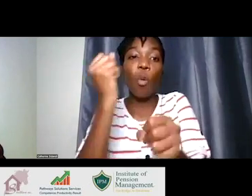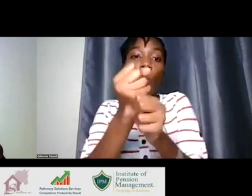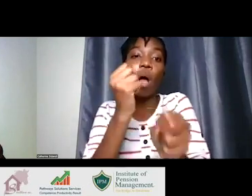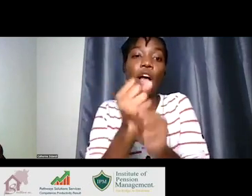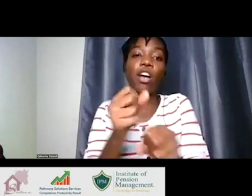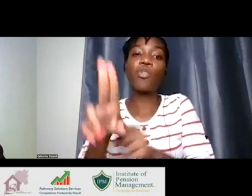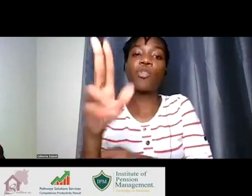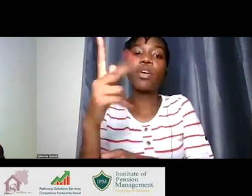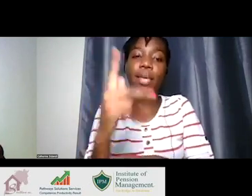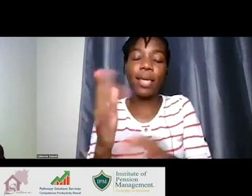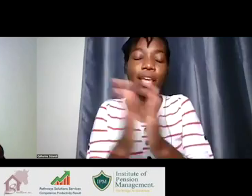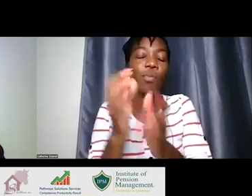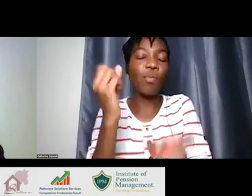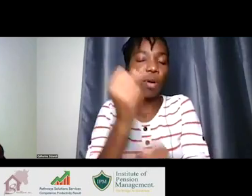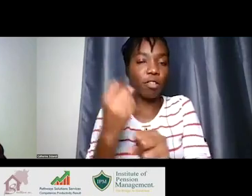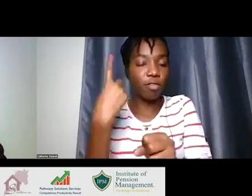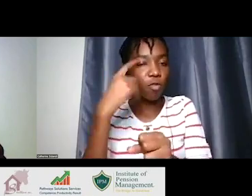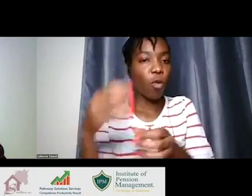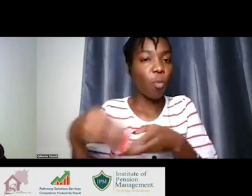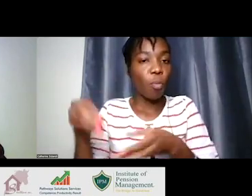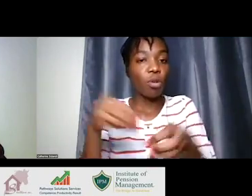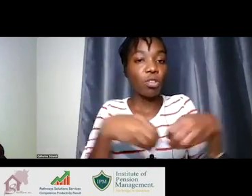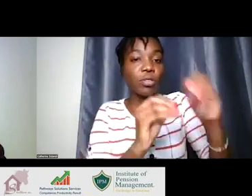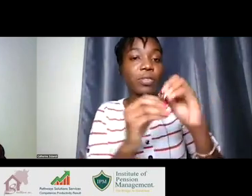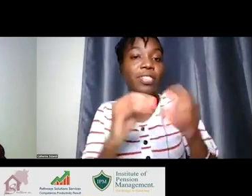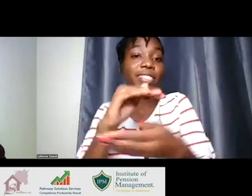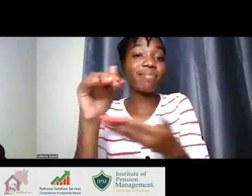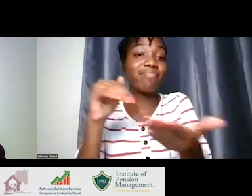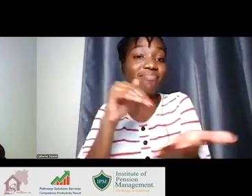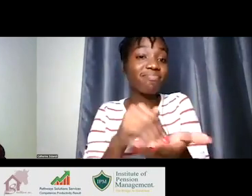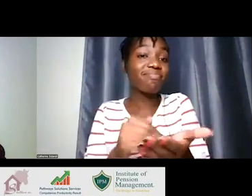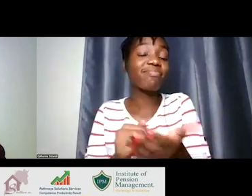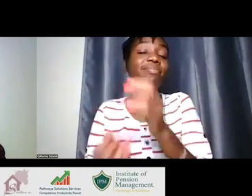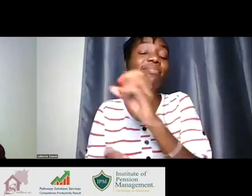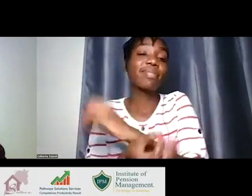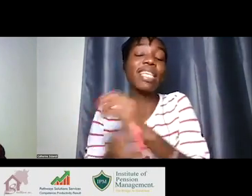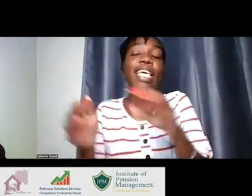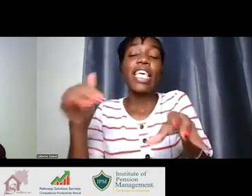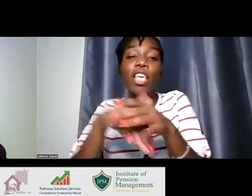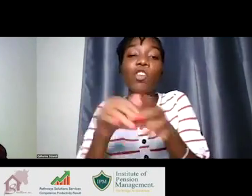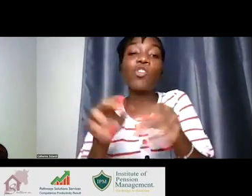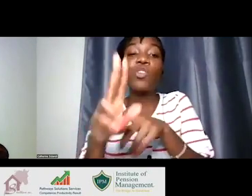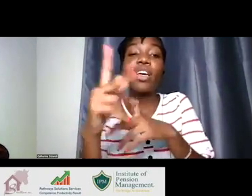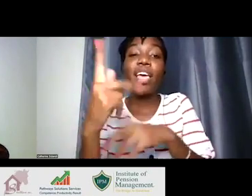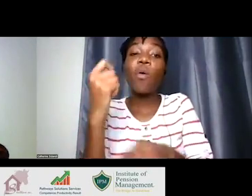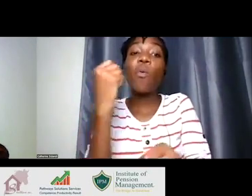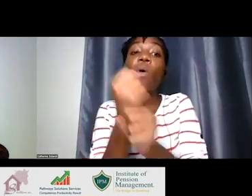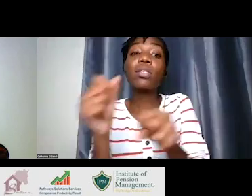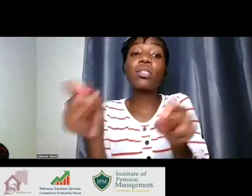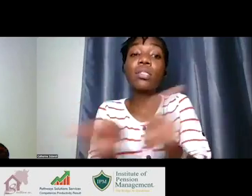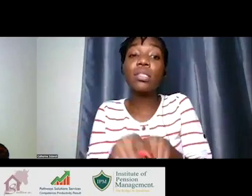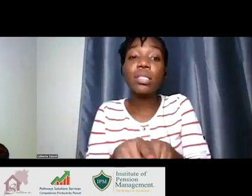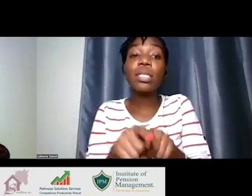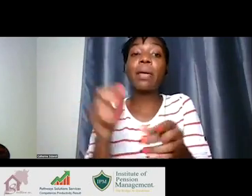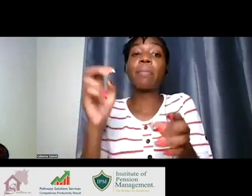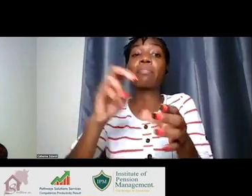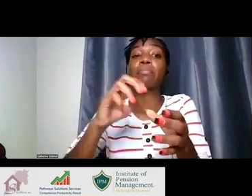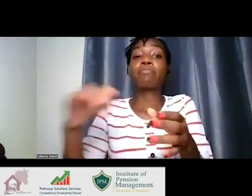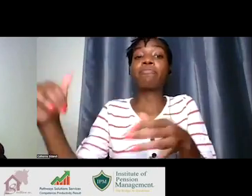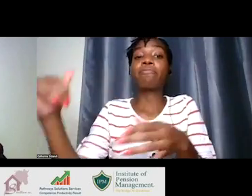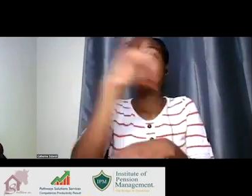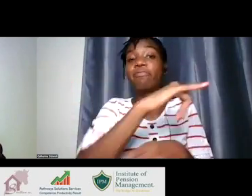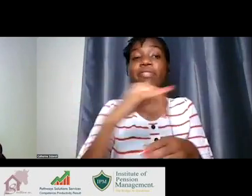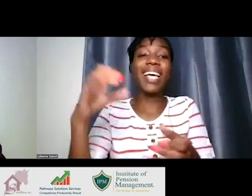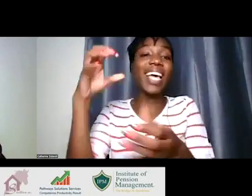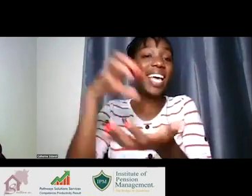for Opportunity Center as a career advisor. Whilst in UK, he has worked as marketing executive, immigration case worker, employability